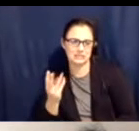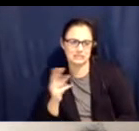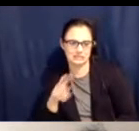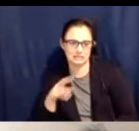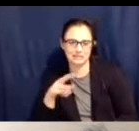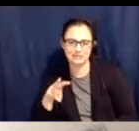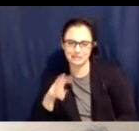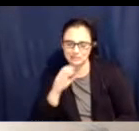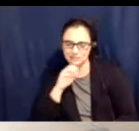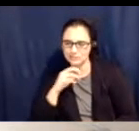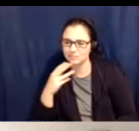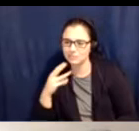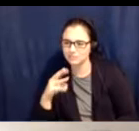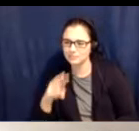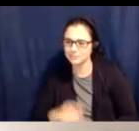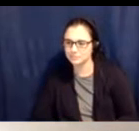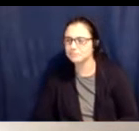Okay.